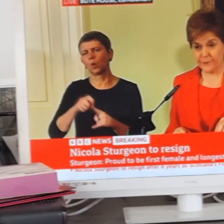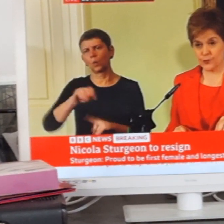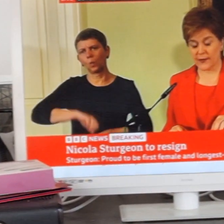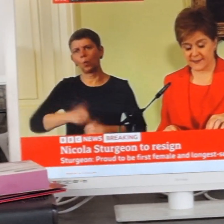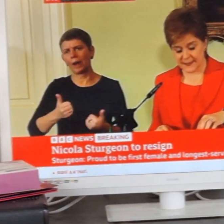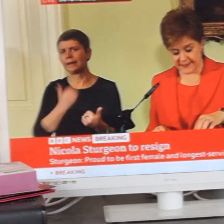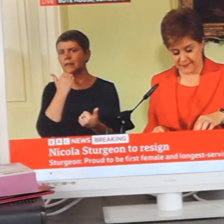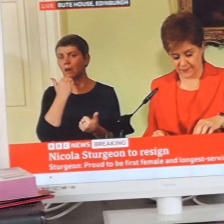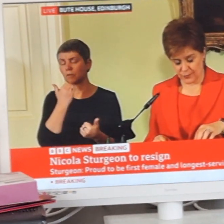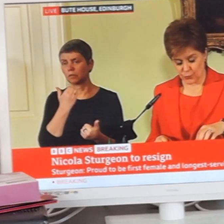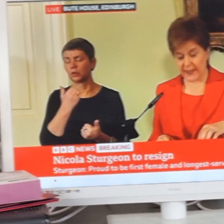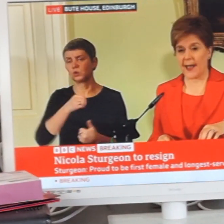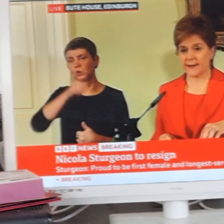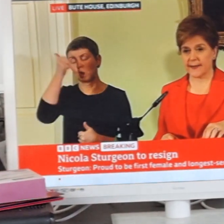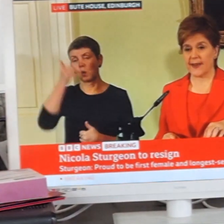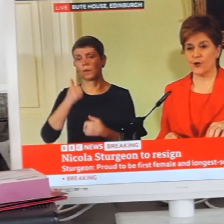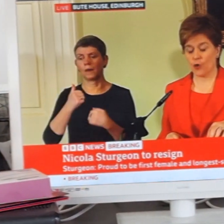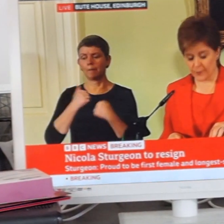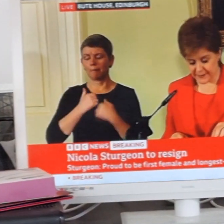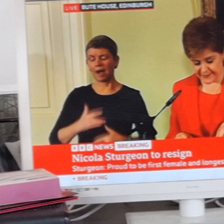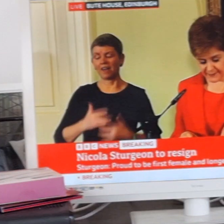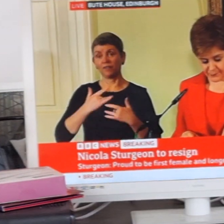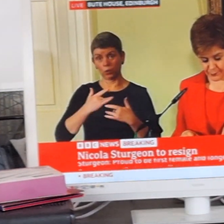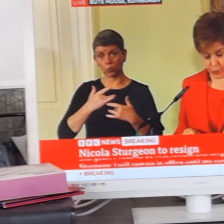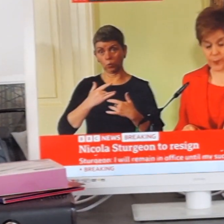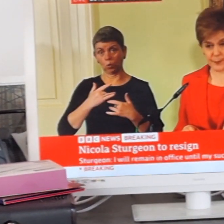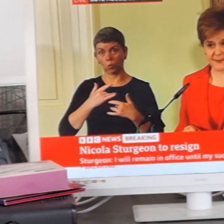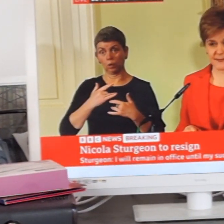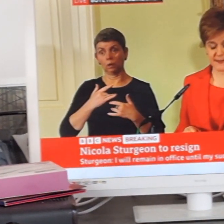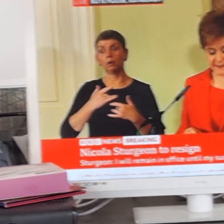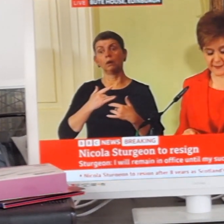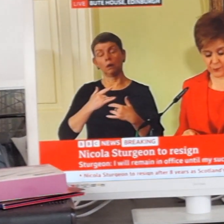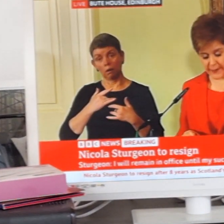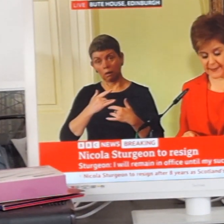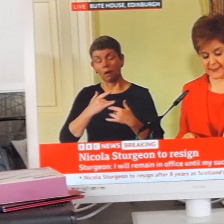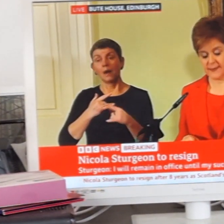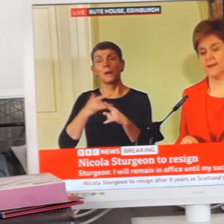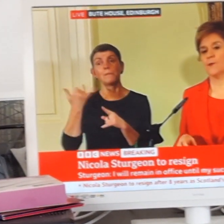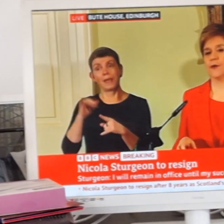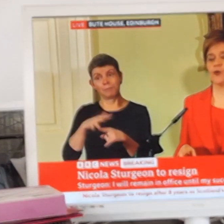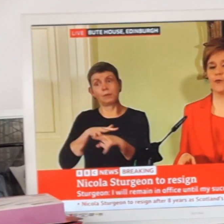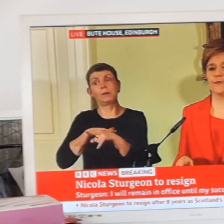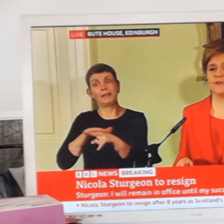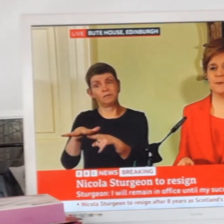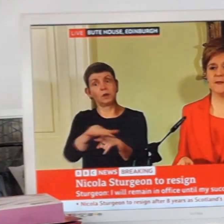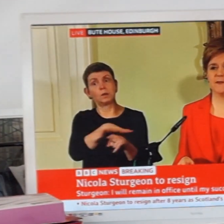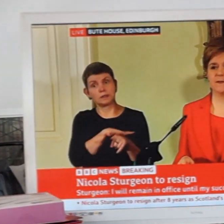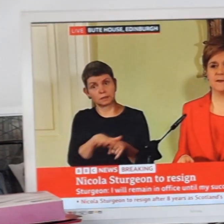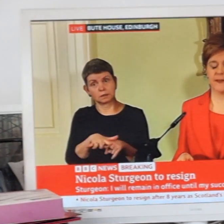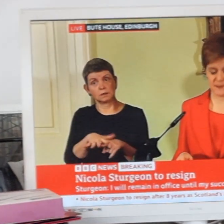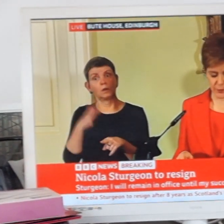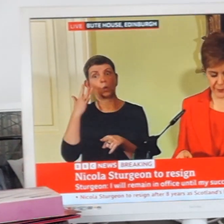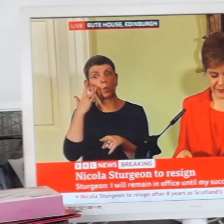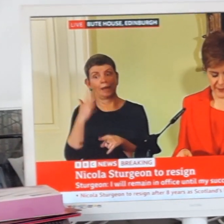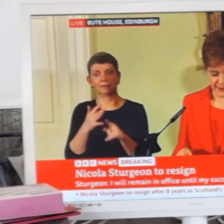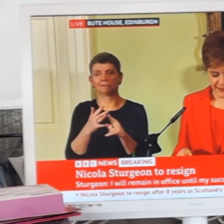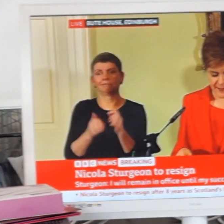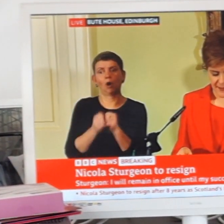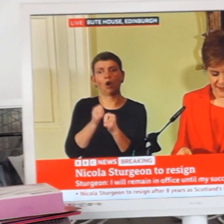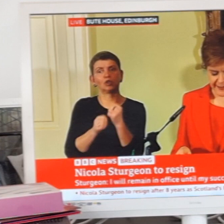that my view as leader would carry enormous, probably decisive weight when our conference meets next